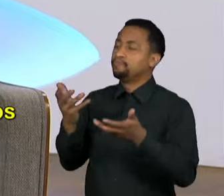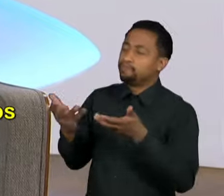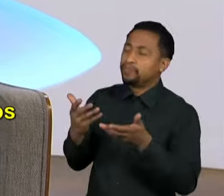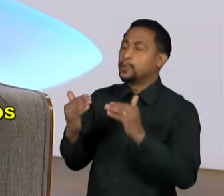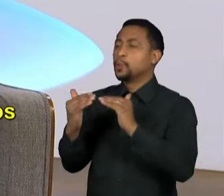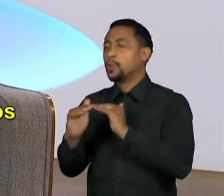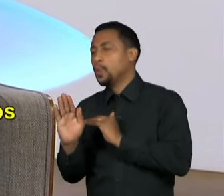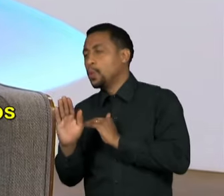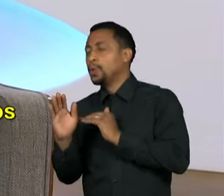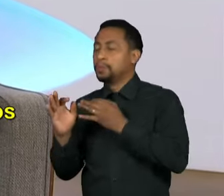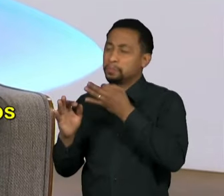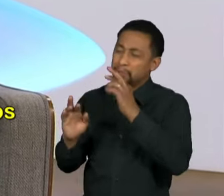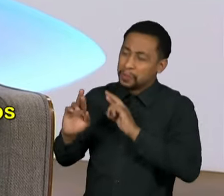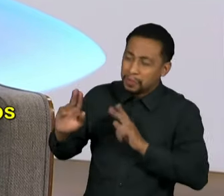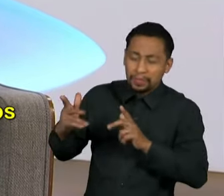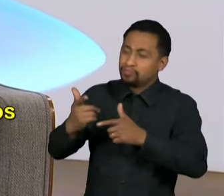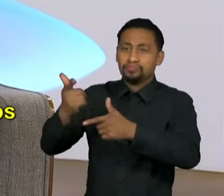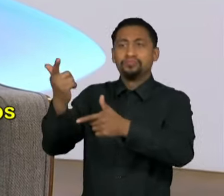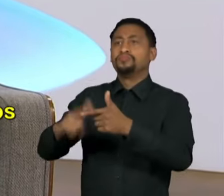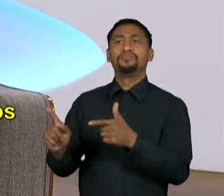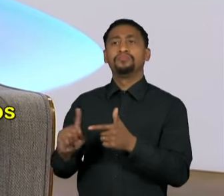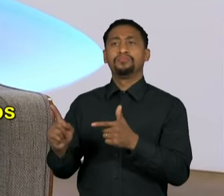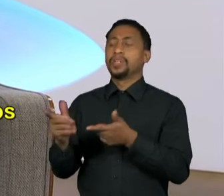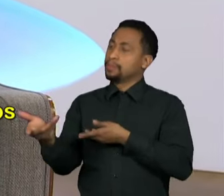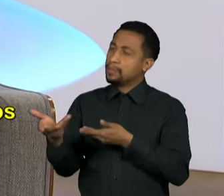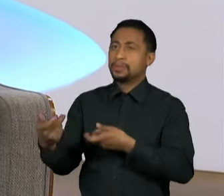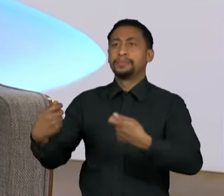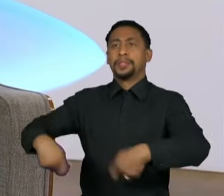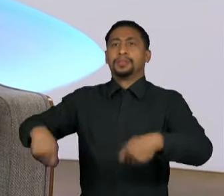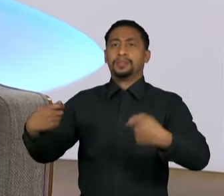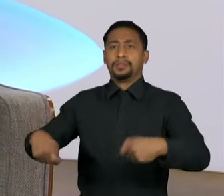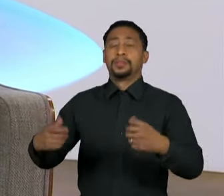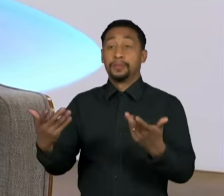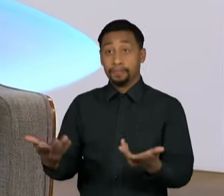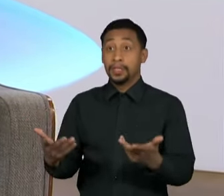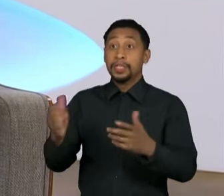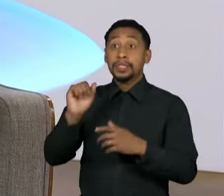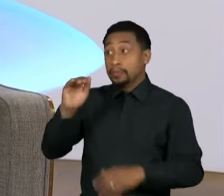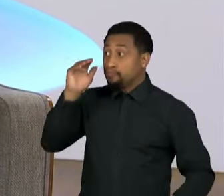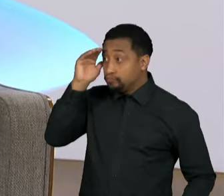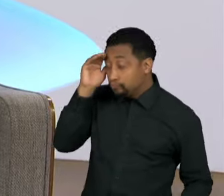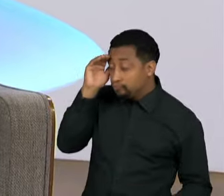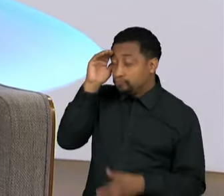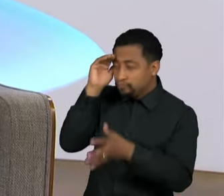us. We're not going to be able to cultivate the art of listening so long as